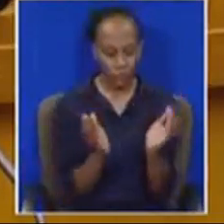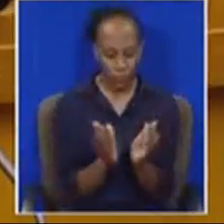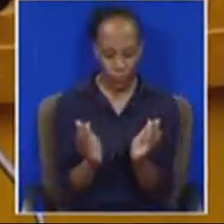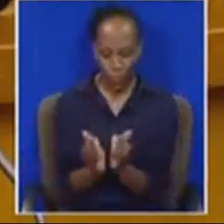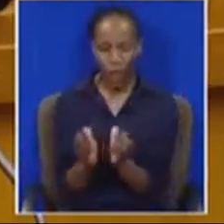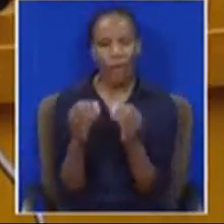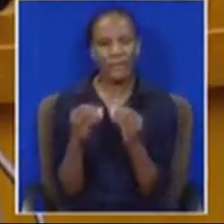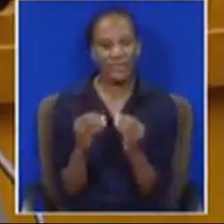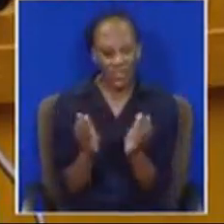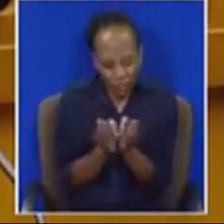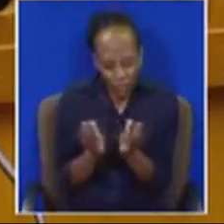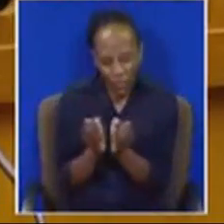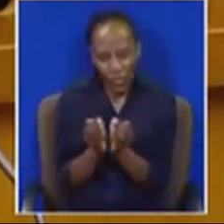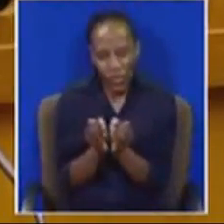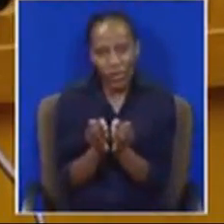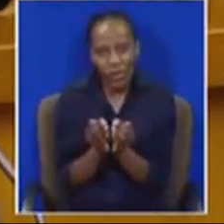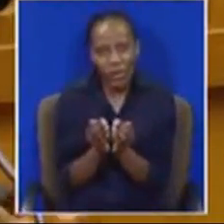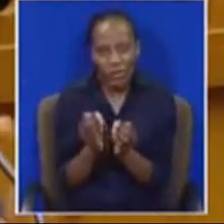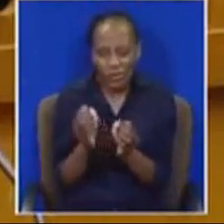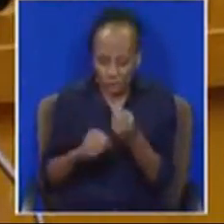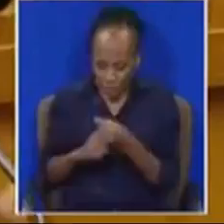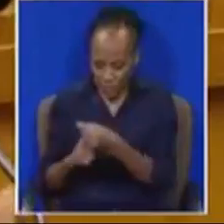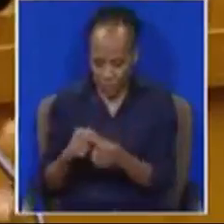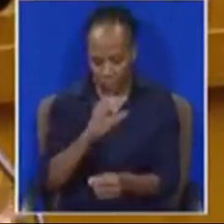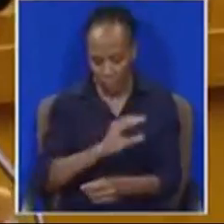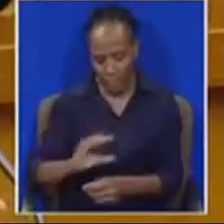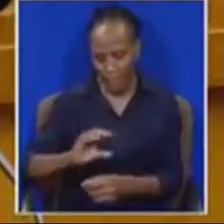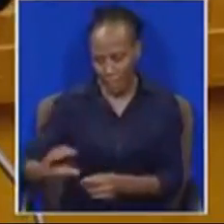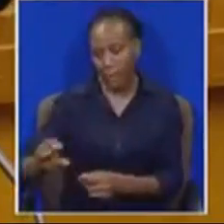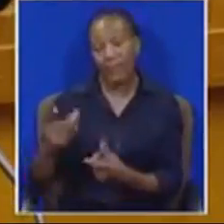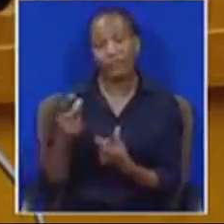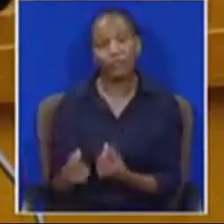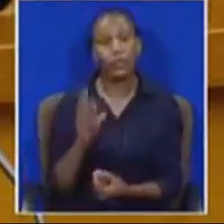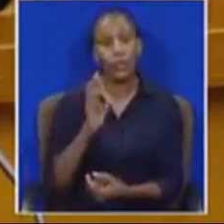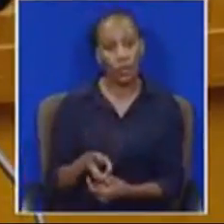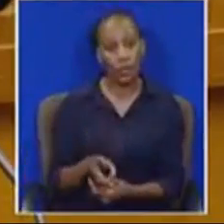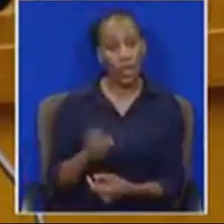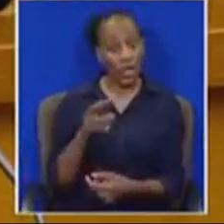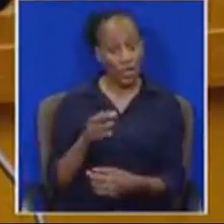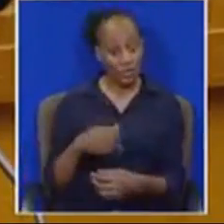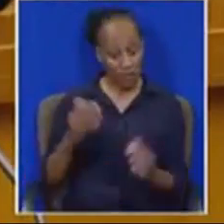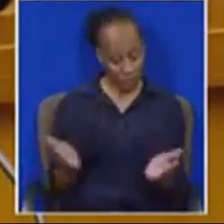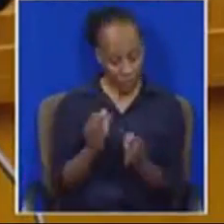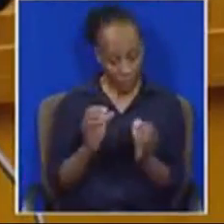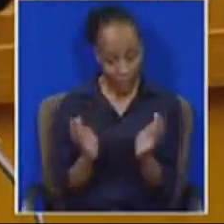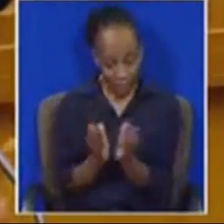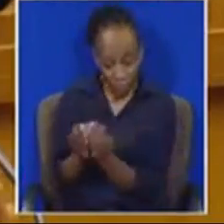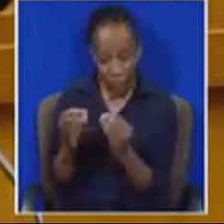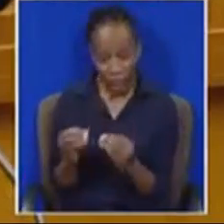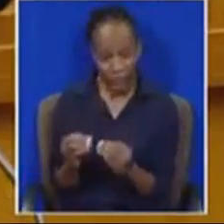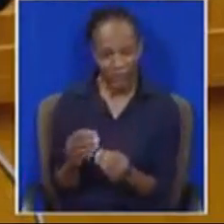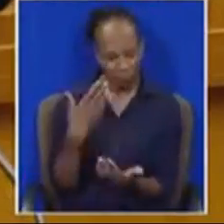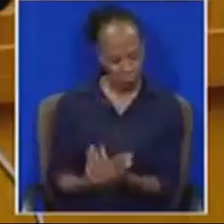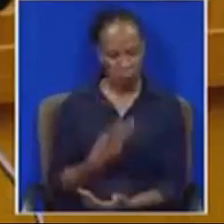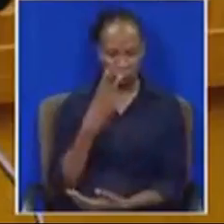incubation, because it is through the incubation process that we have been able to see small and